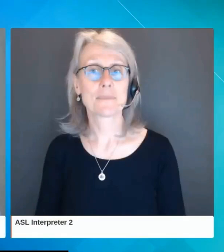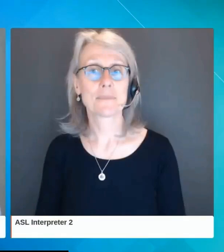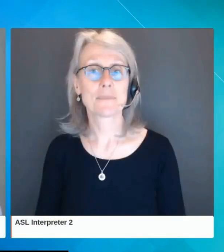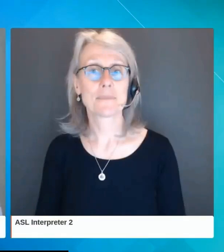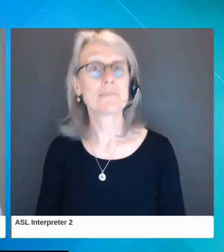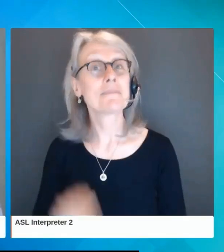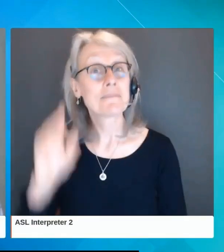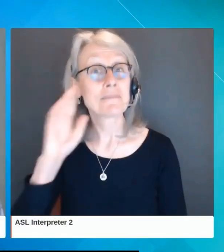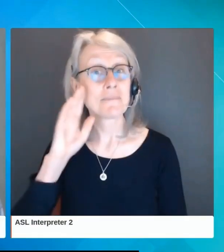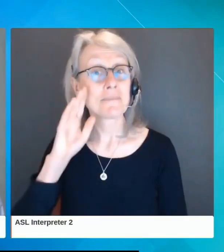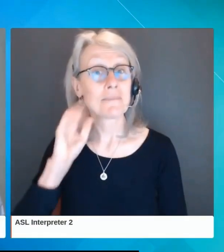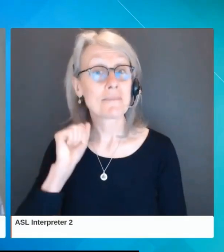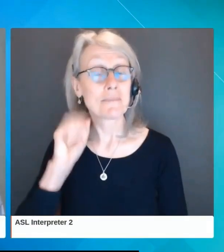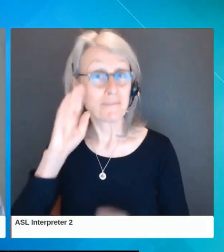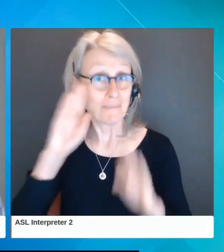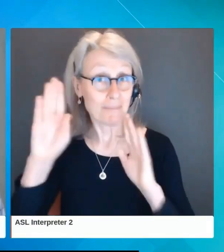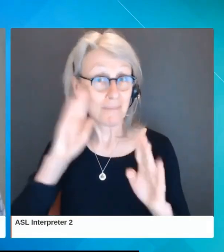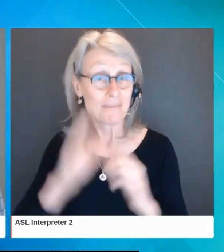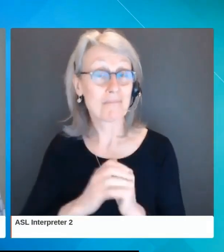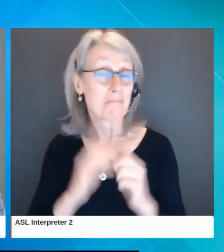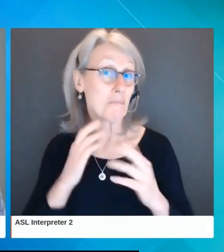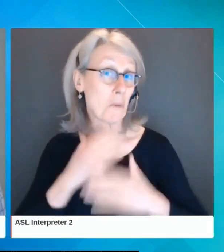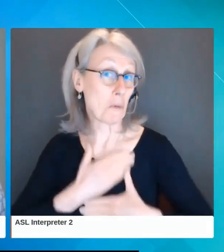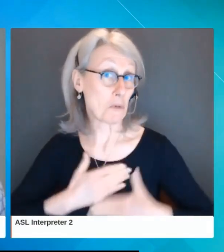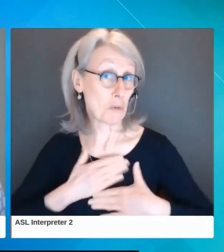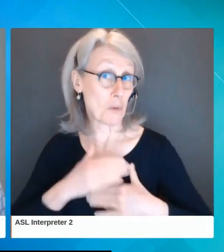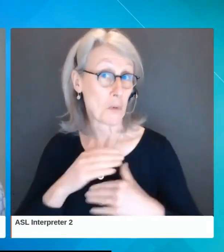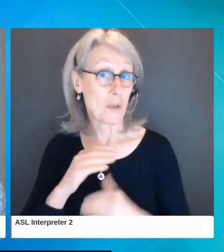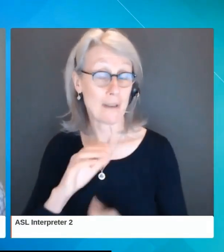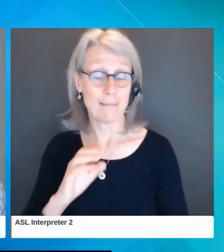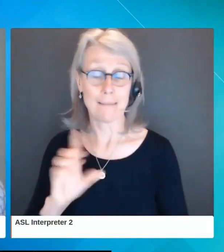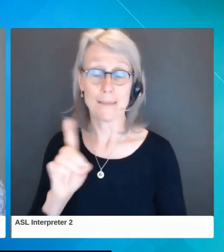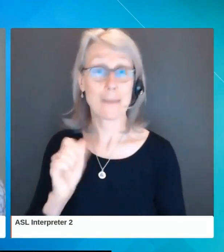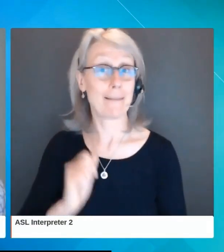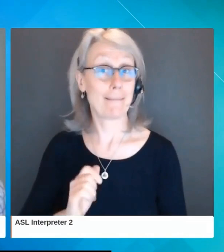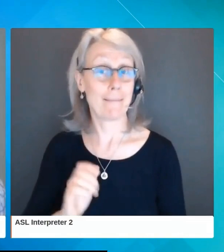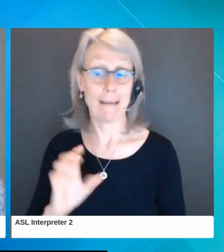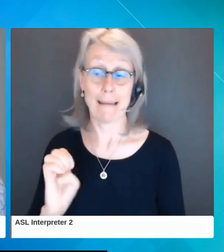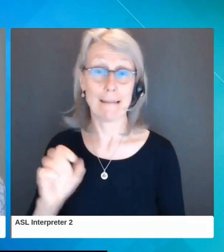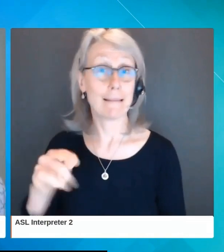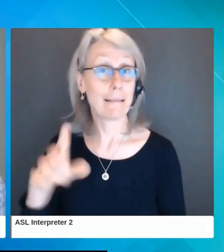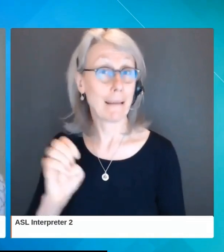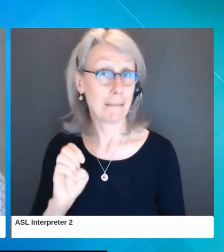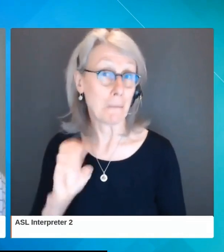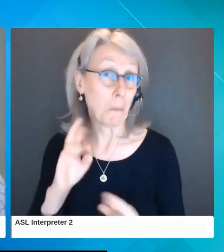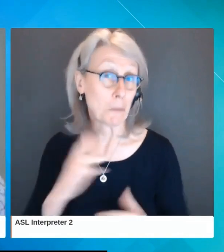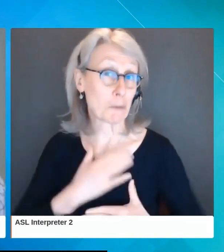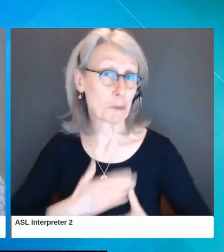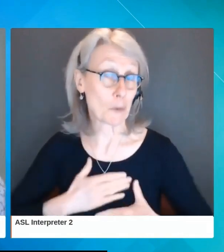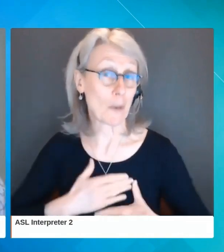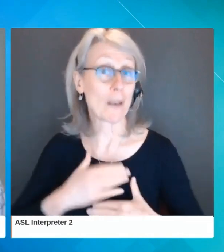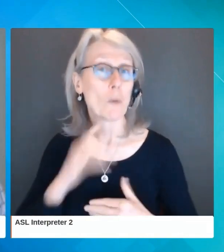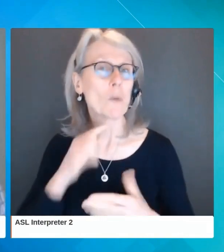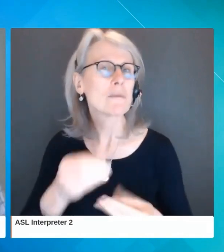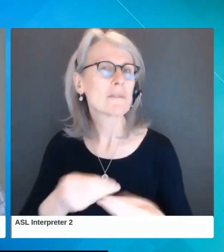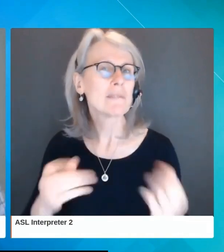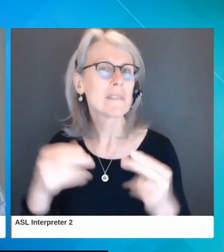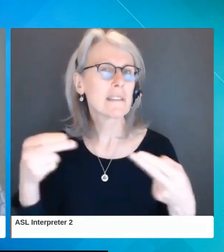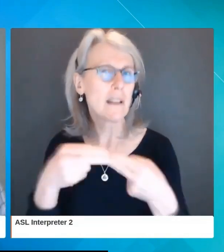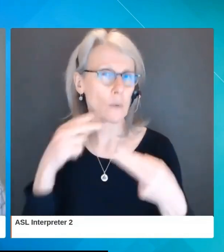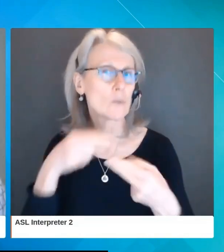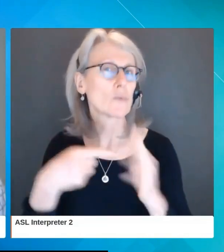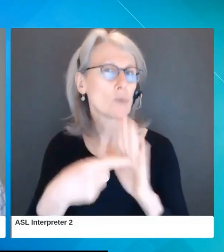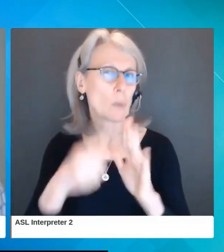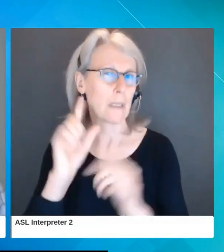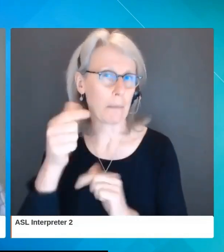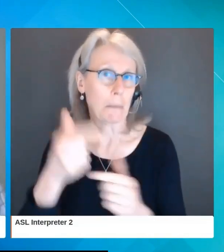Welcome back, everyone. I hope you enjoyed those slides on disability etiquette. We'll share those afterwards since you may have been off getting coffee and a snack. It's my